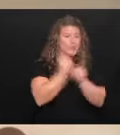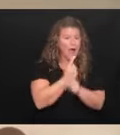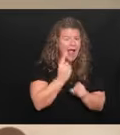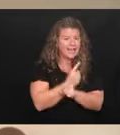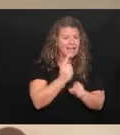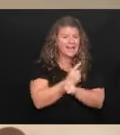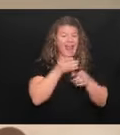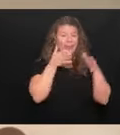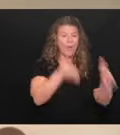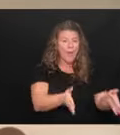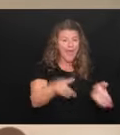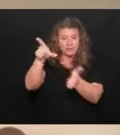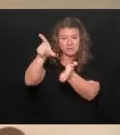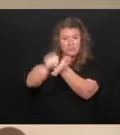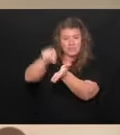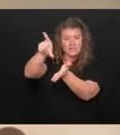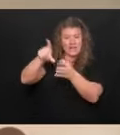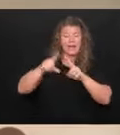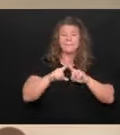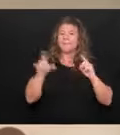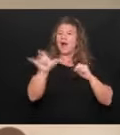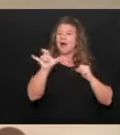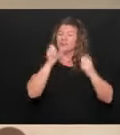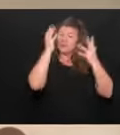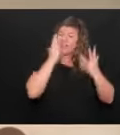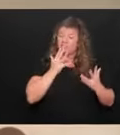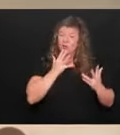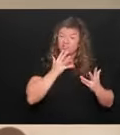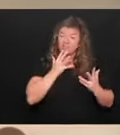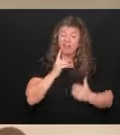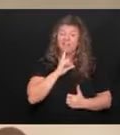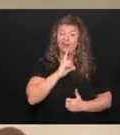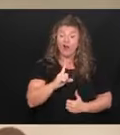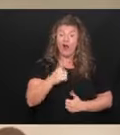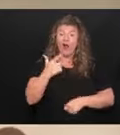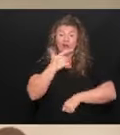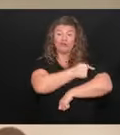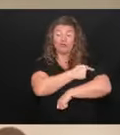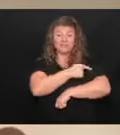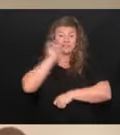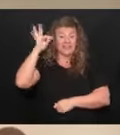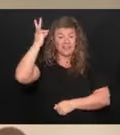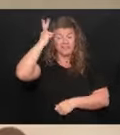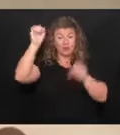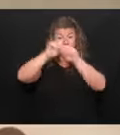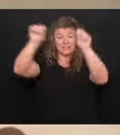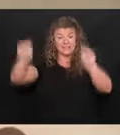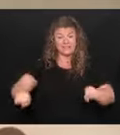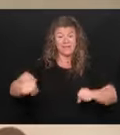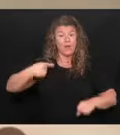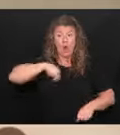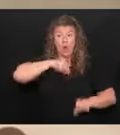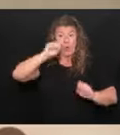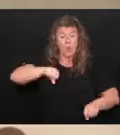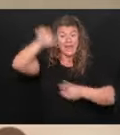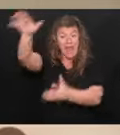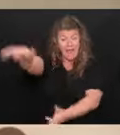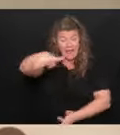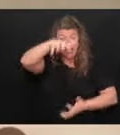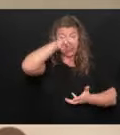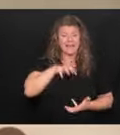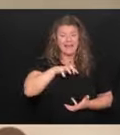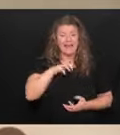was portrayed, but it's also unfortunate that there are doses in the federal system that we can get access to if